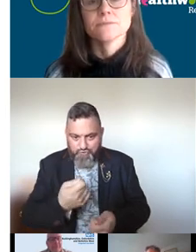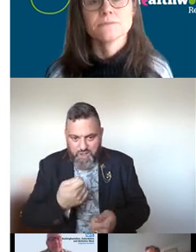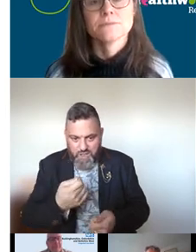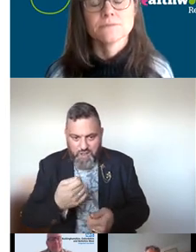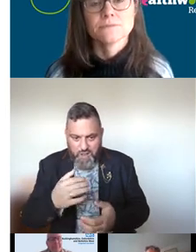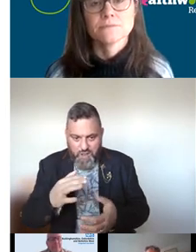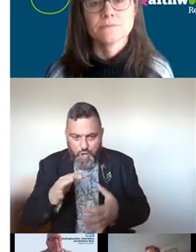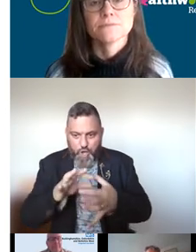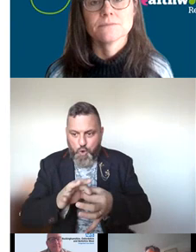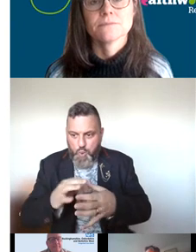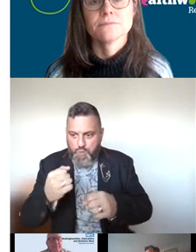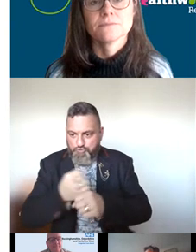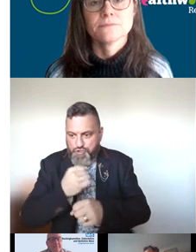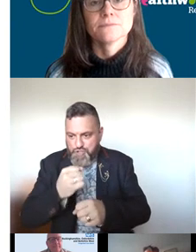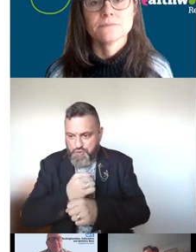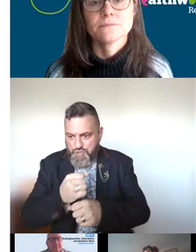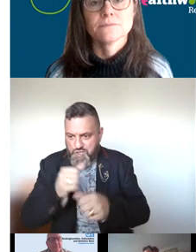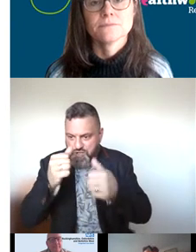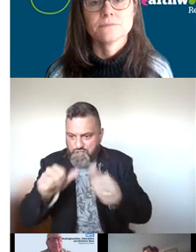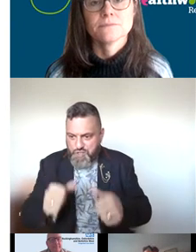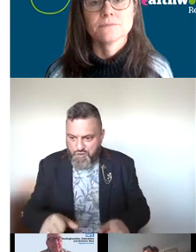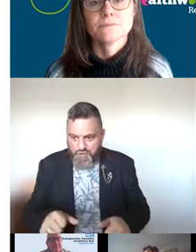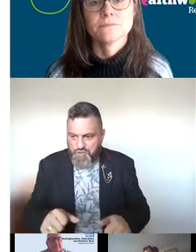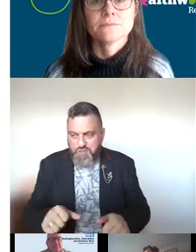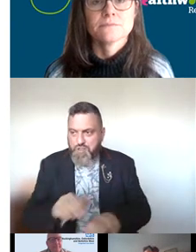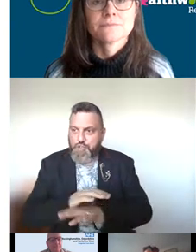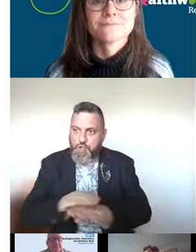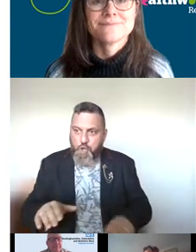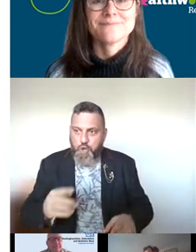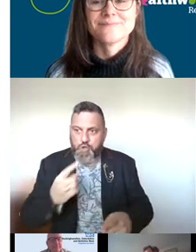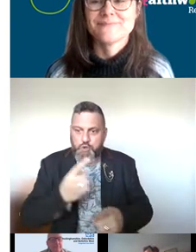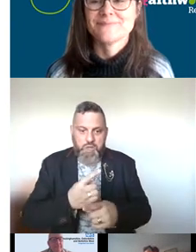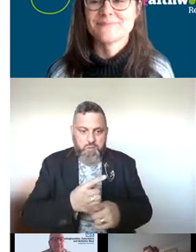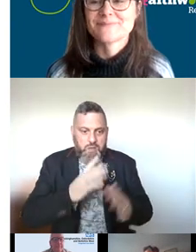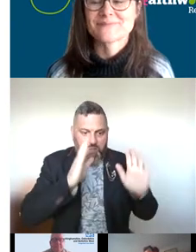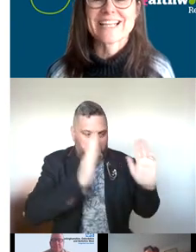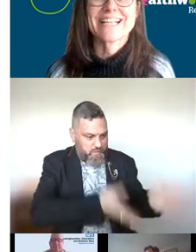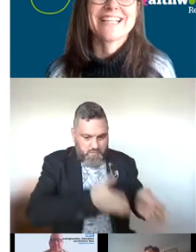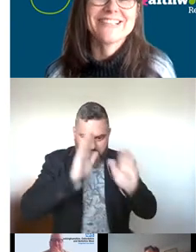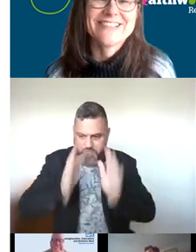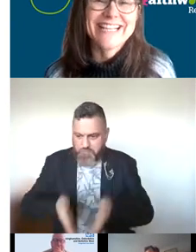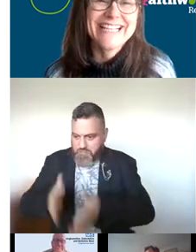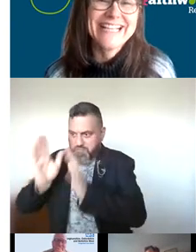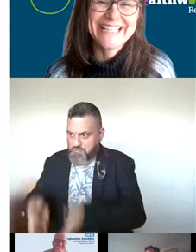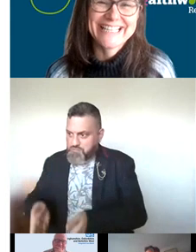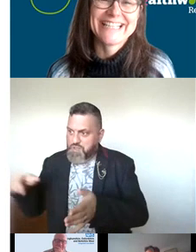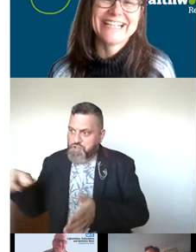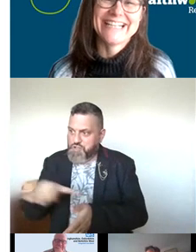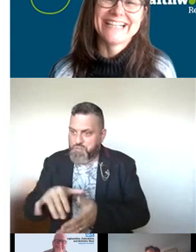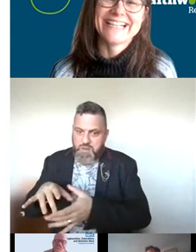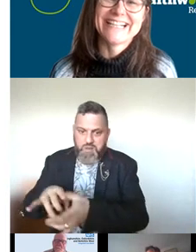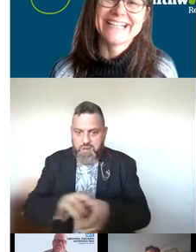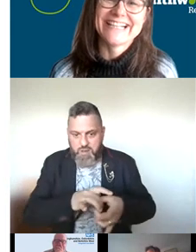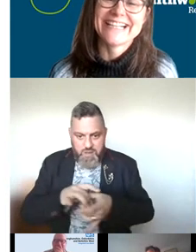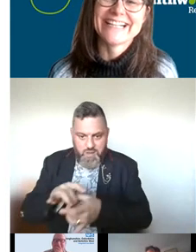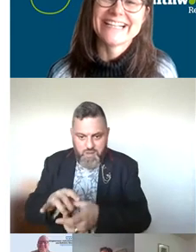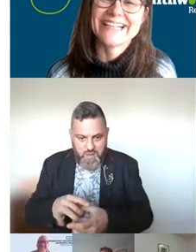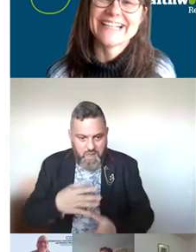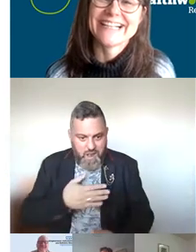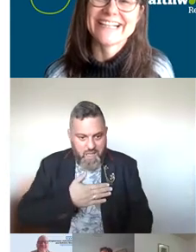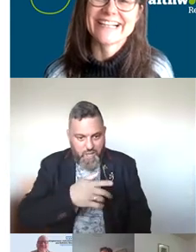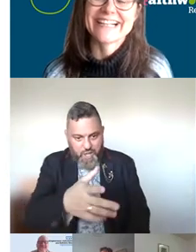co-produced solutions instead of talking about these things in silos. Okay, soapbox done. Thank Lorraine, I'd love you in my team.